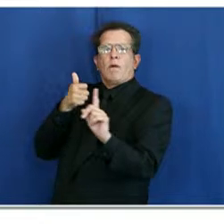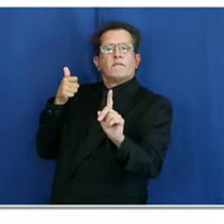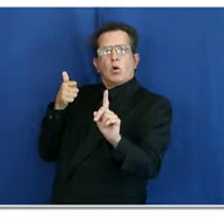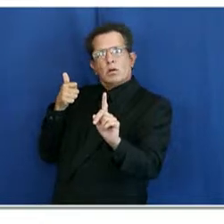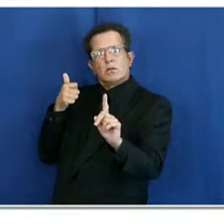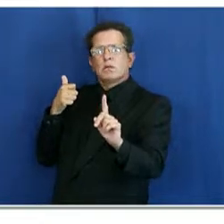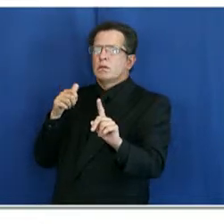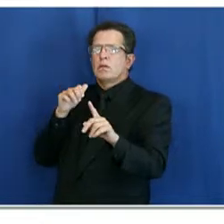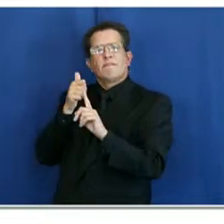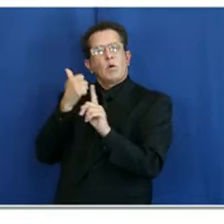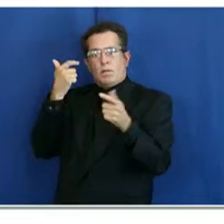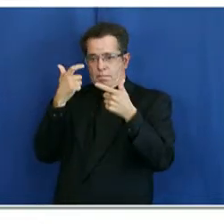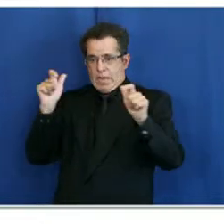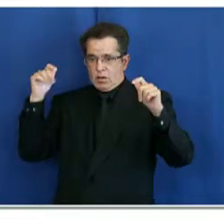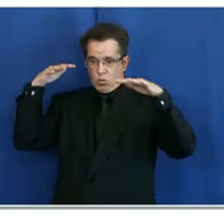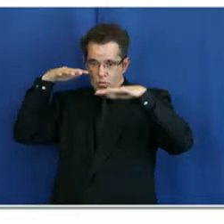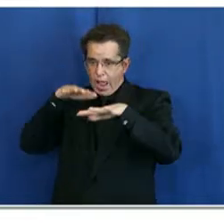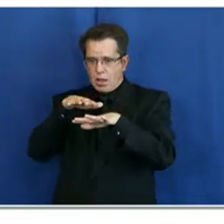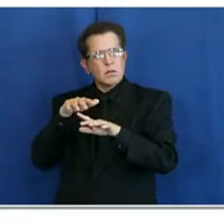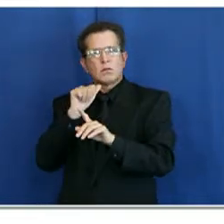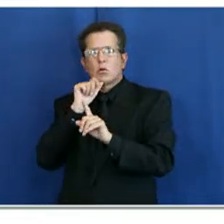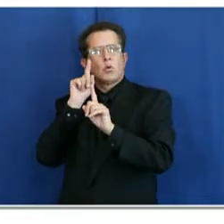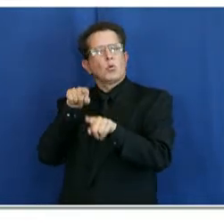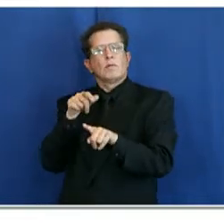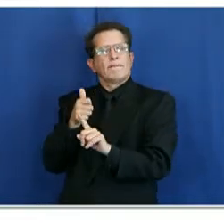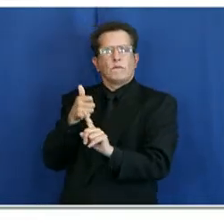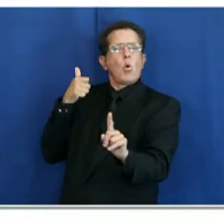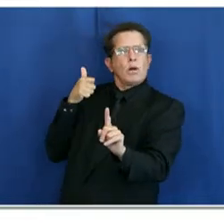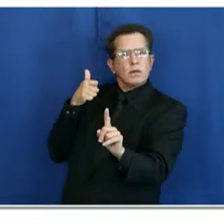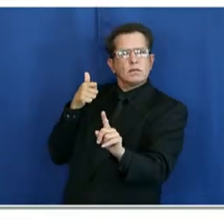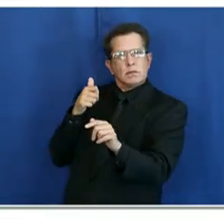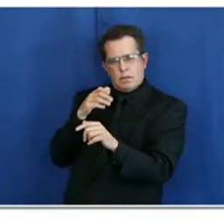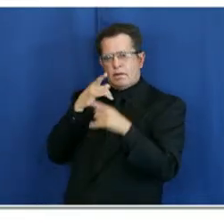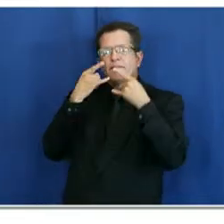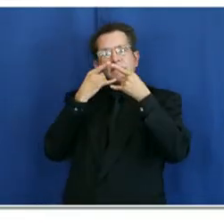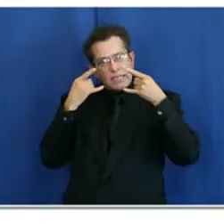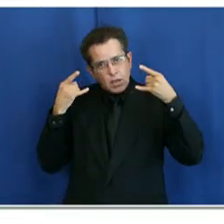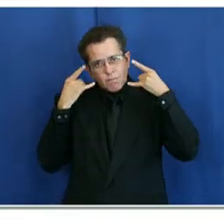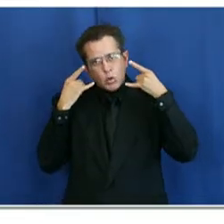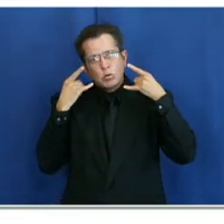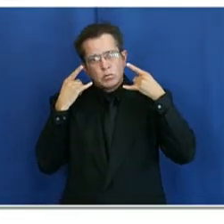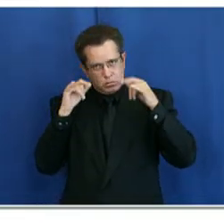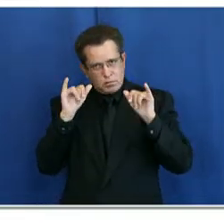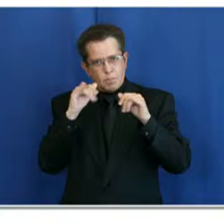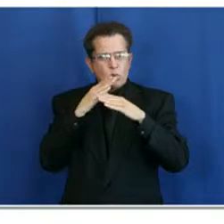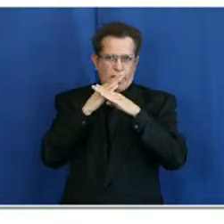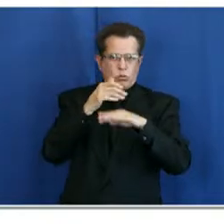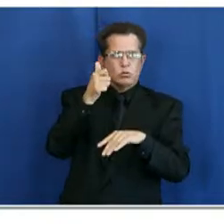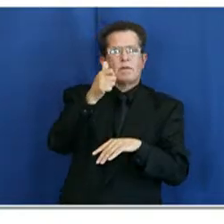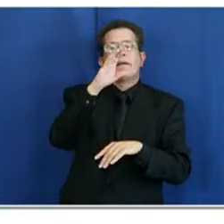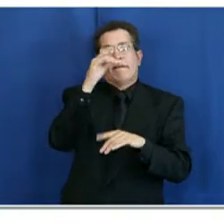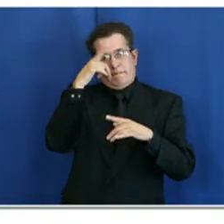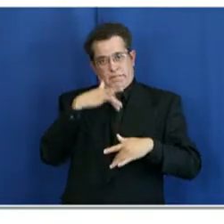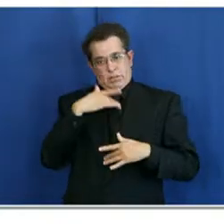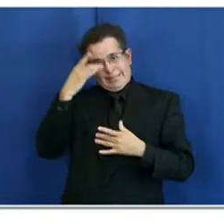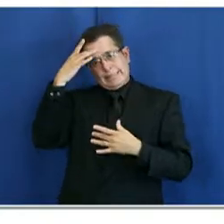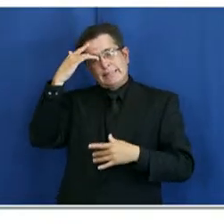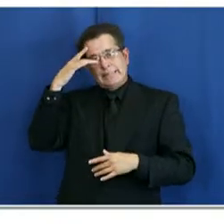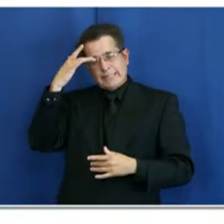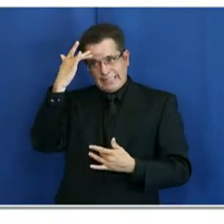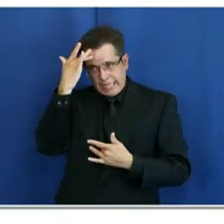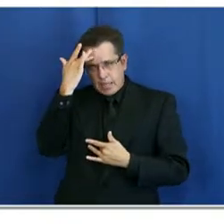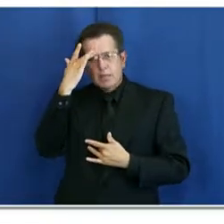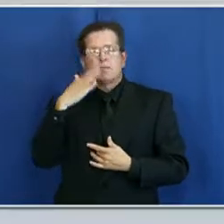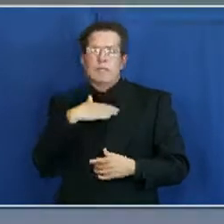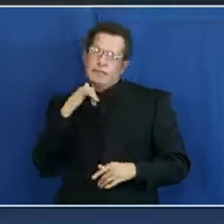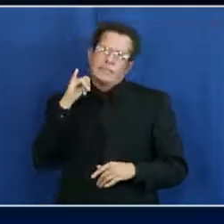covering, avoiding crowds and large gatherings, and obviously staying home if you are sick. Now